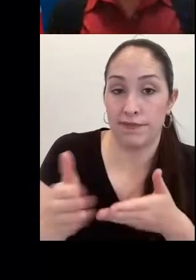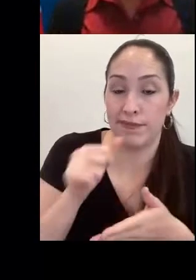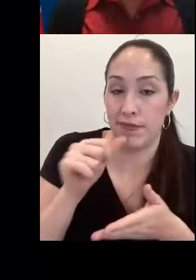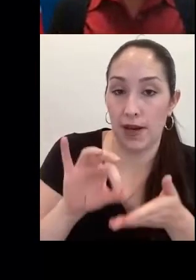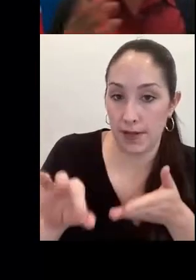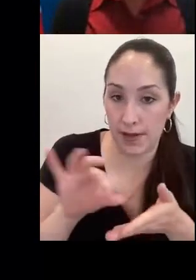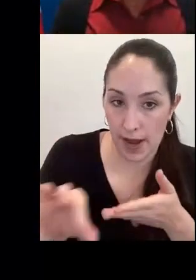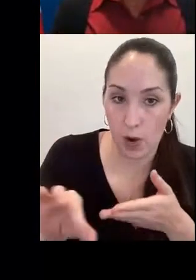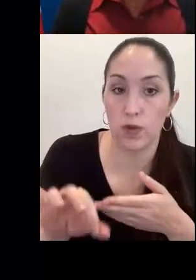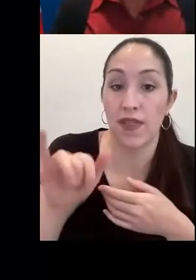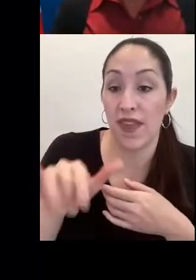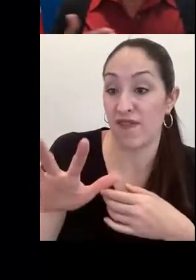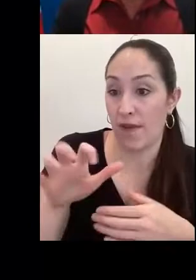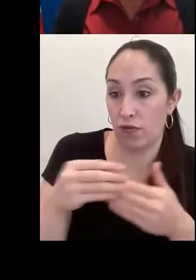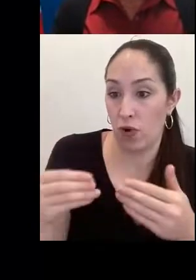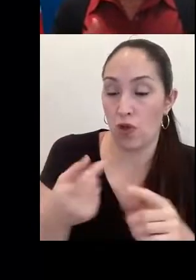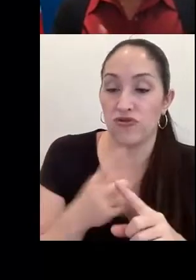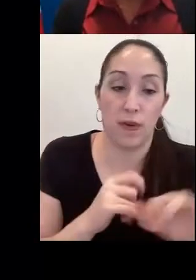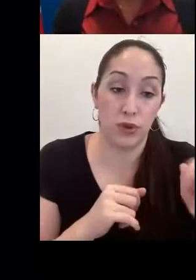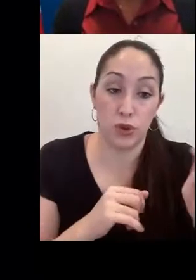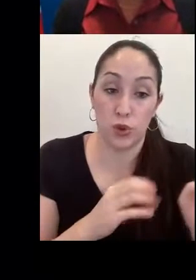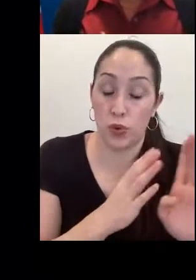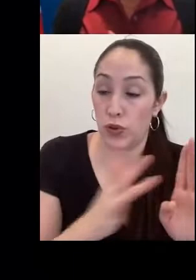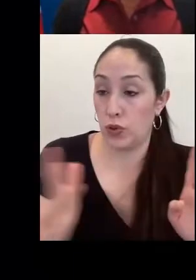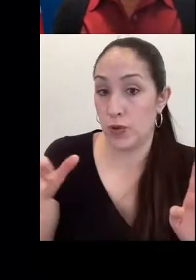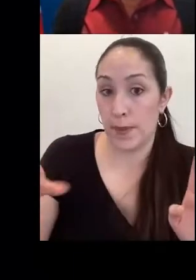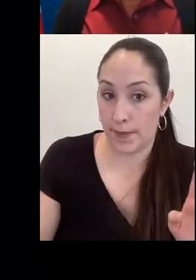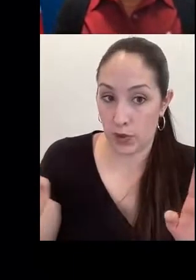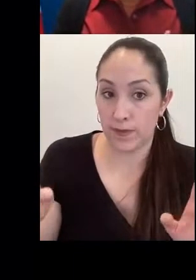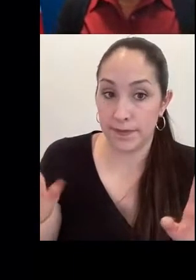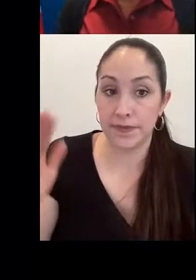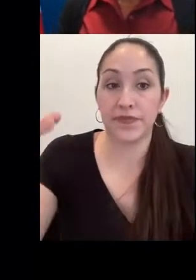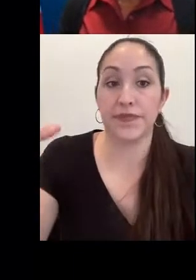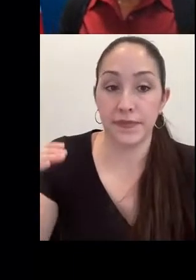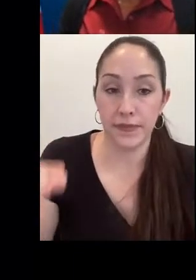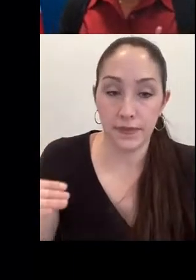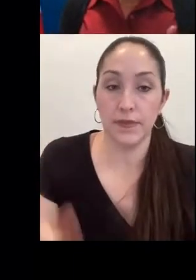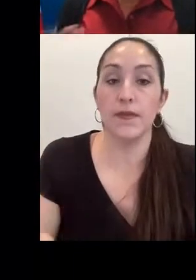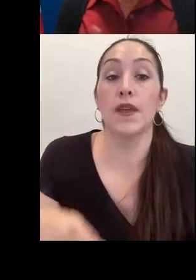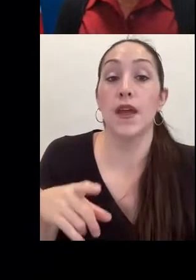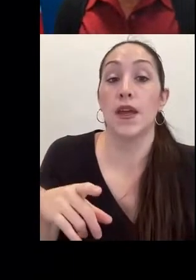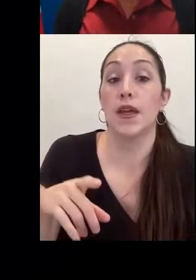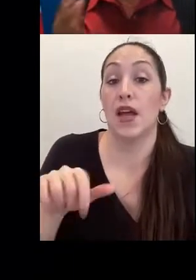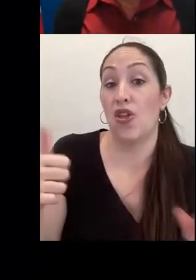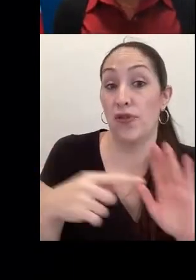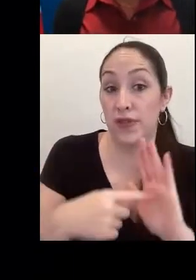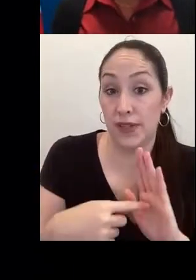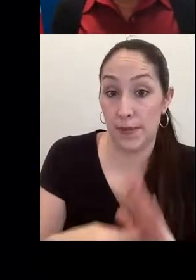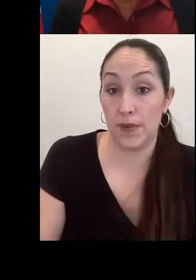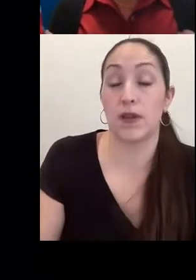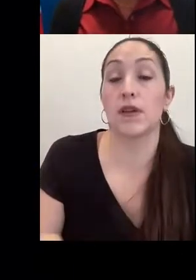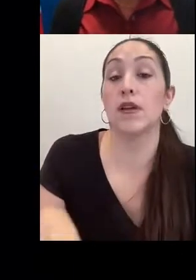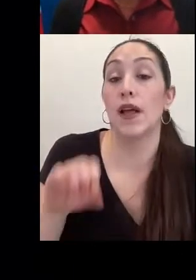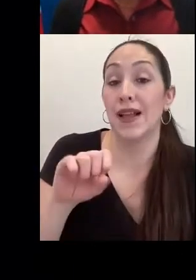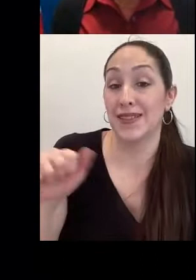September. In this next example, SSA will count a distribution from a housing expense or for expense that is not a